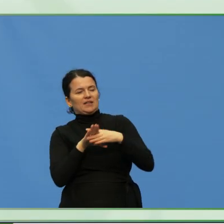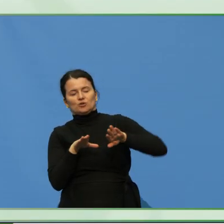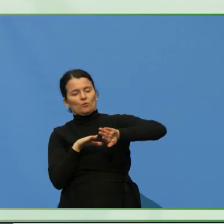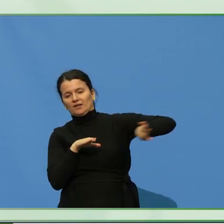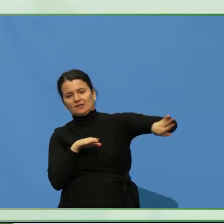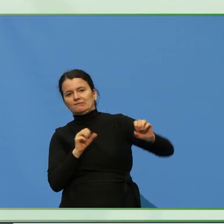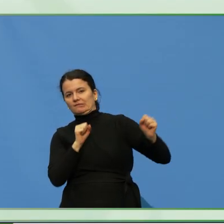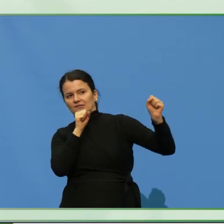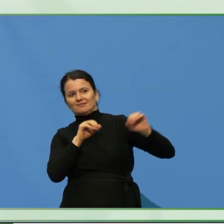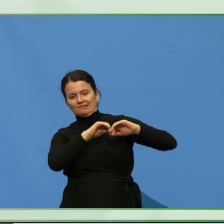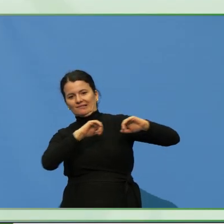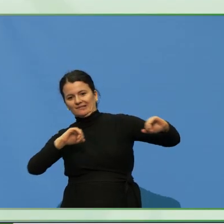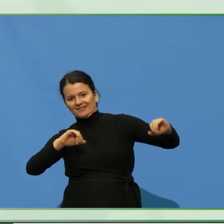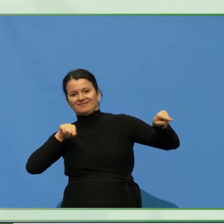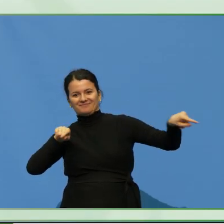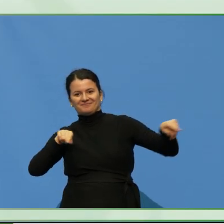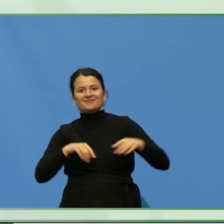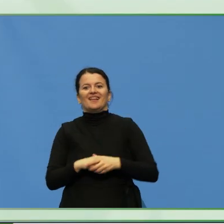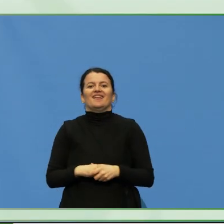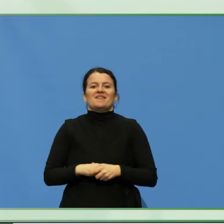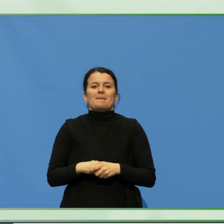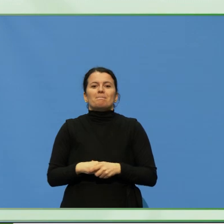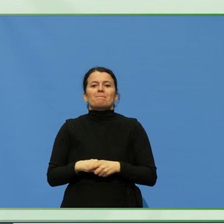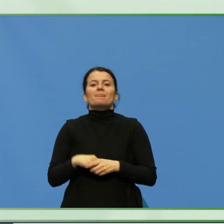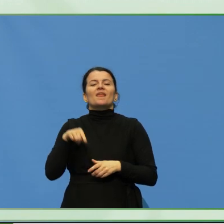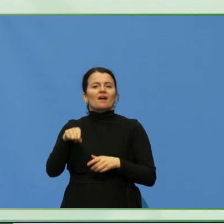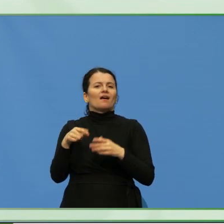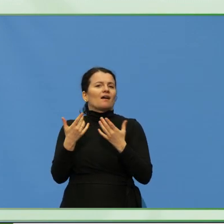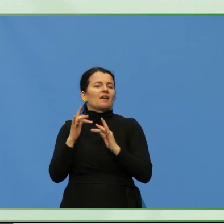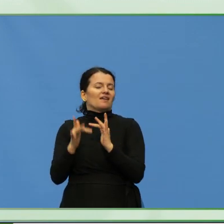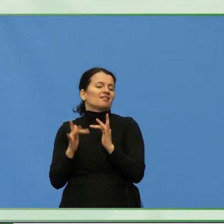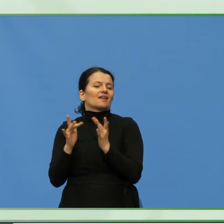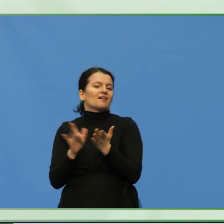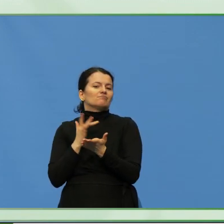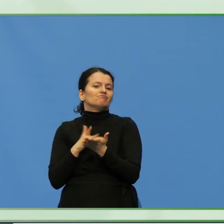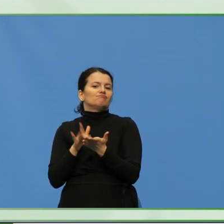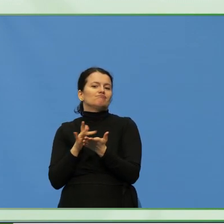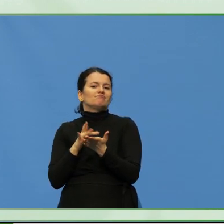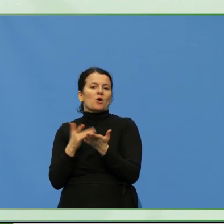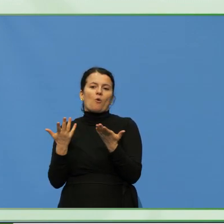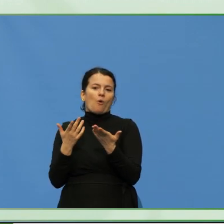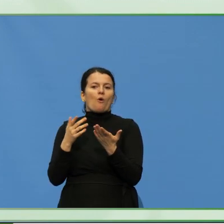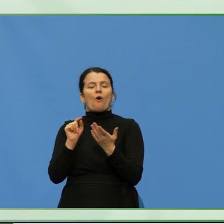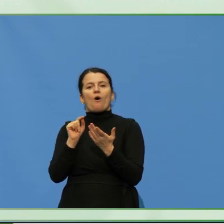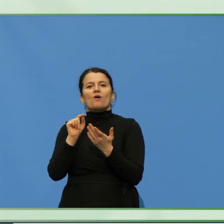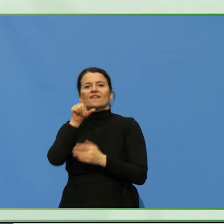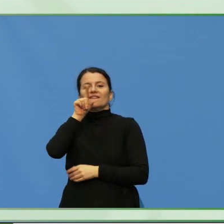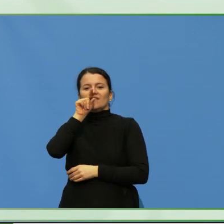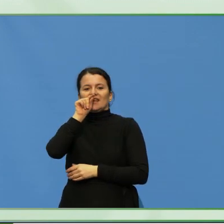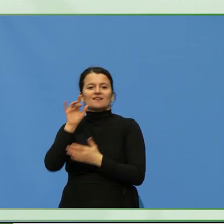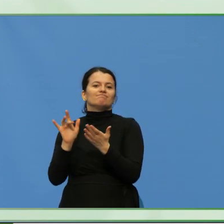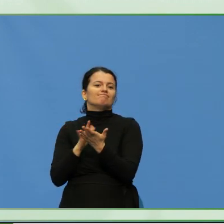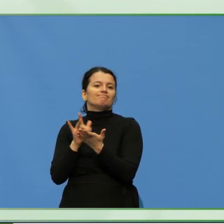at the time I think it was Twitter, and seeing this new tool announced about image generation and thinking about the opportunity of